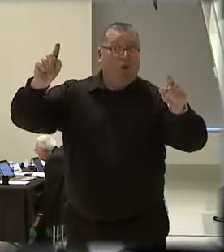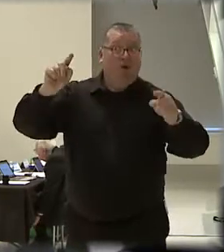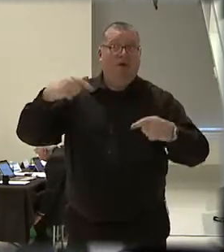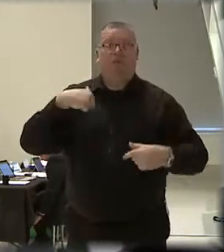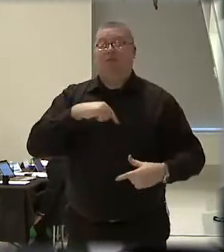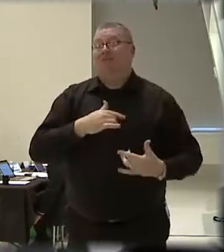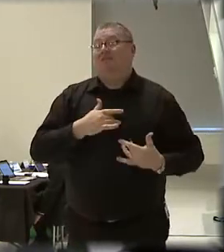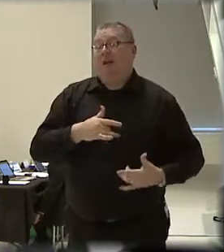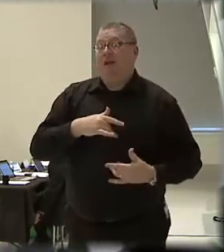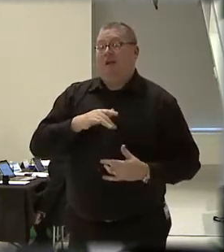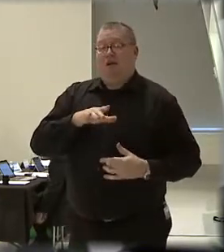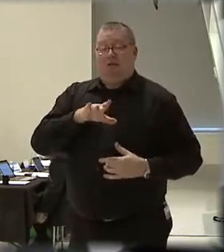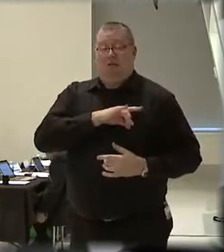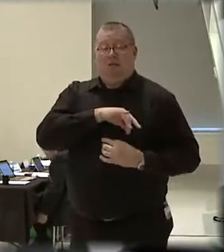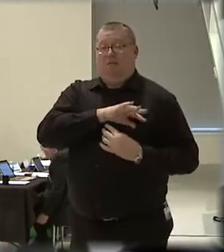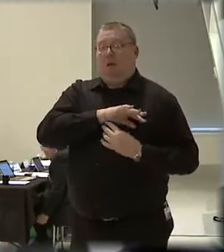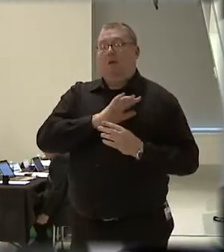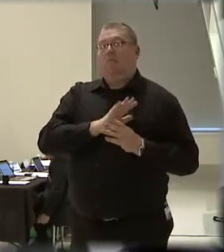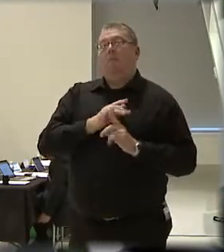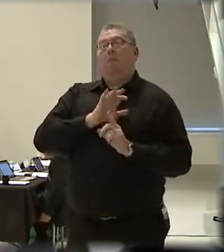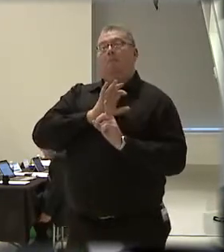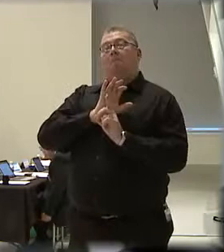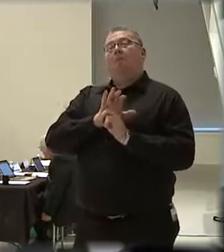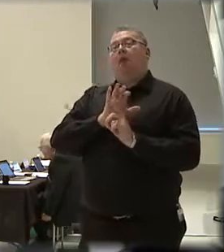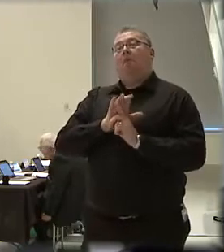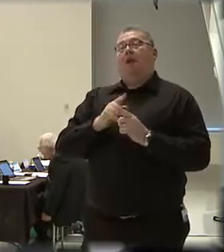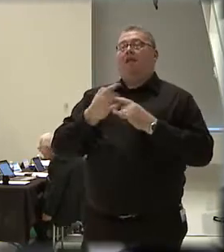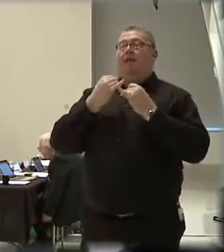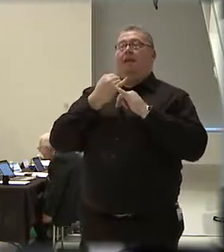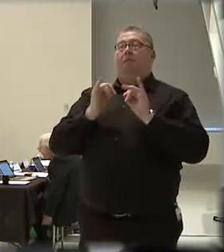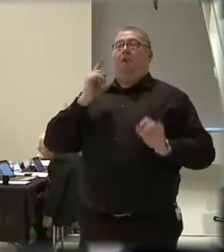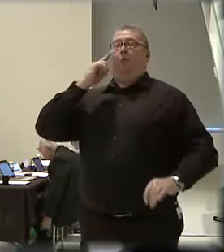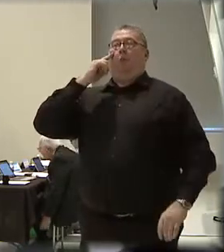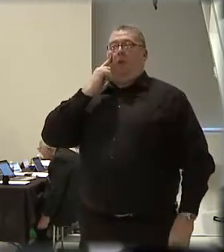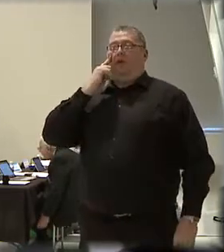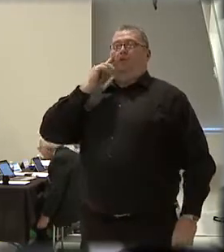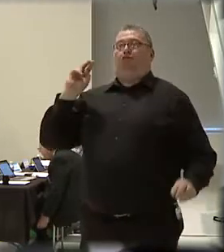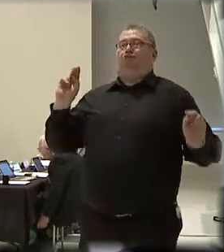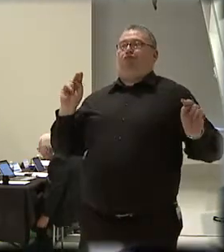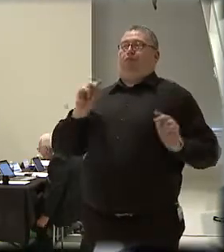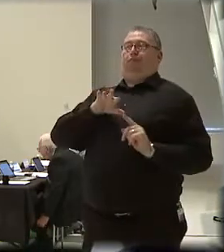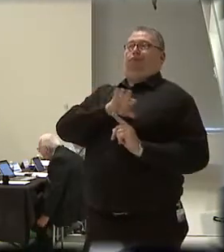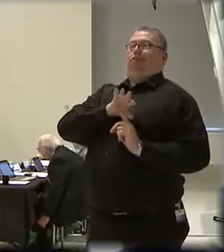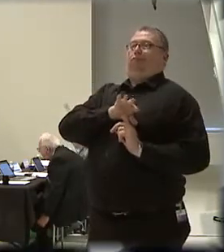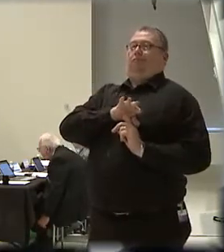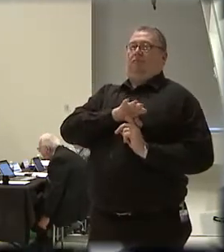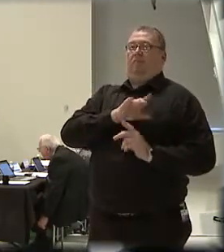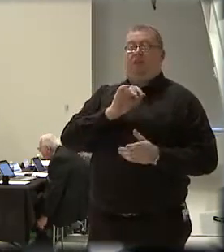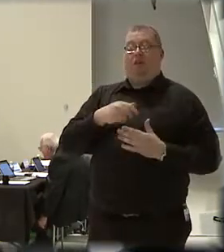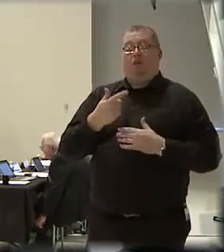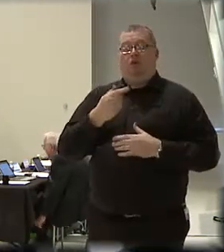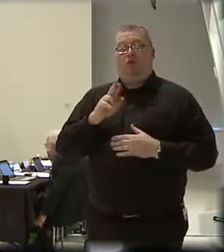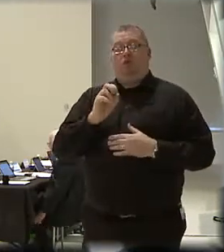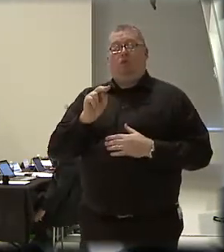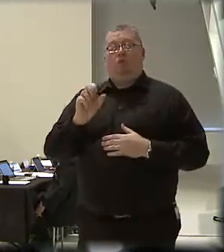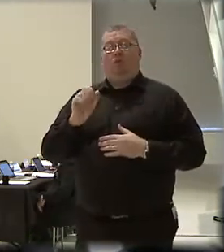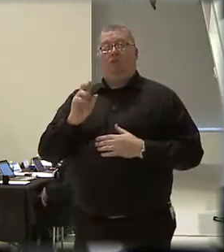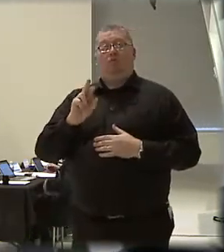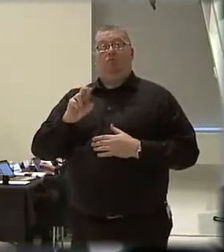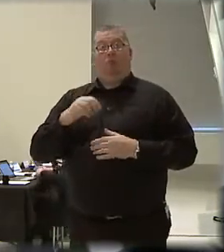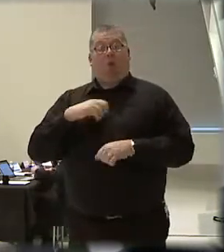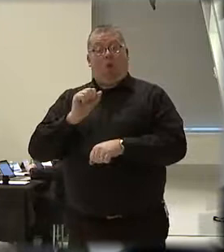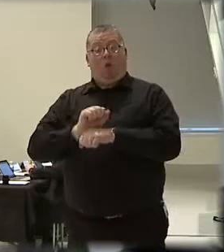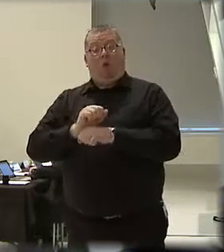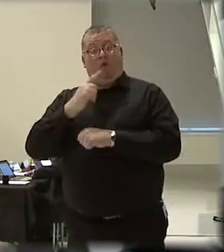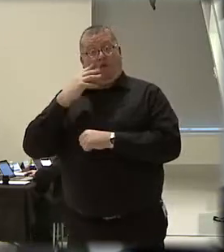body cameras have become more popular, serving as independent witnesses. In Greensboro, where I served for 4 years